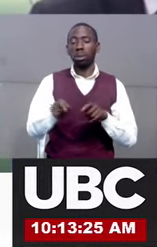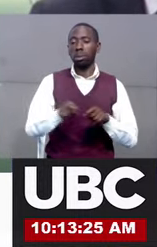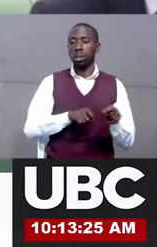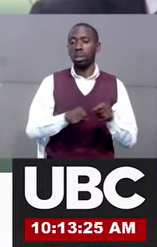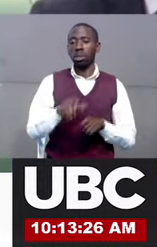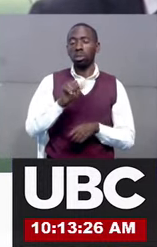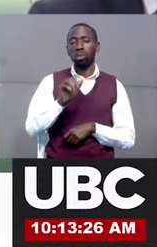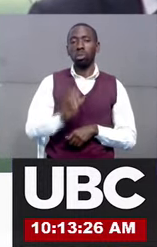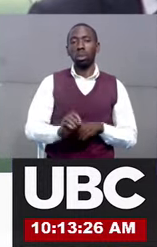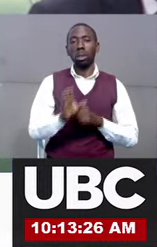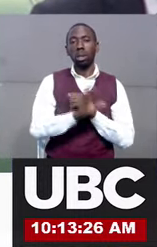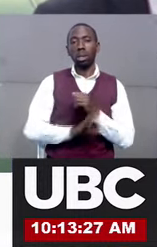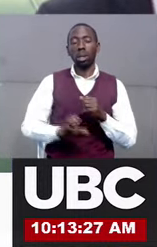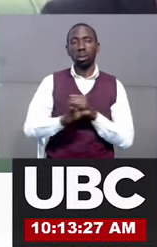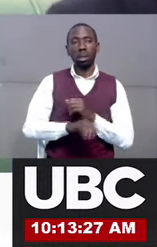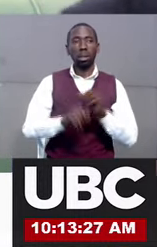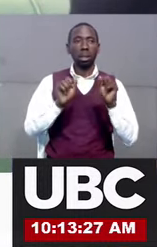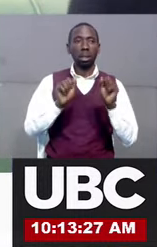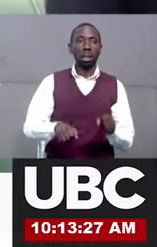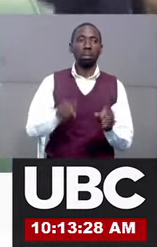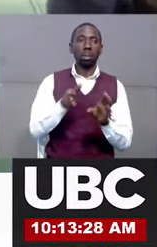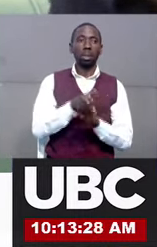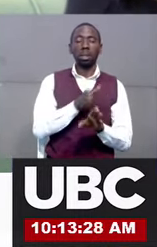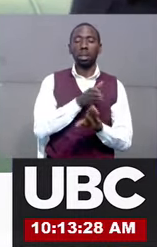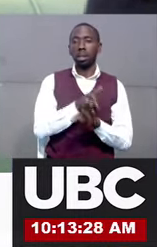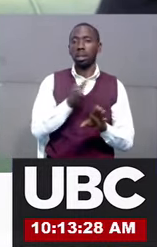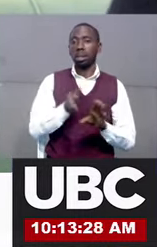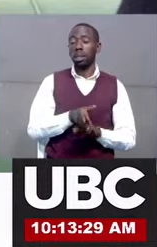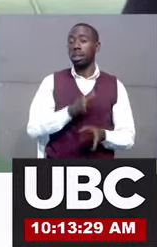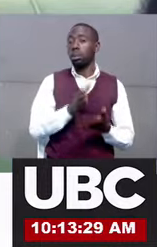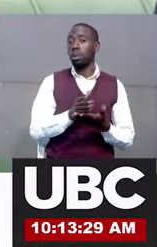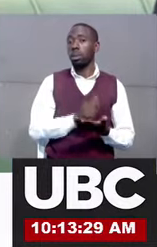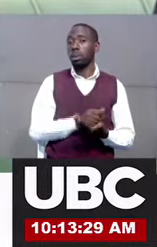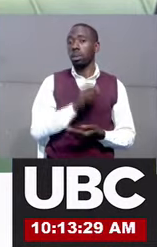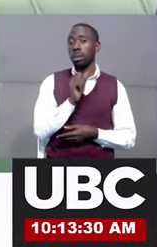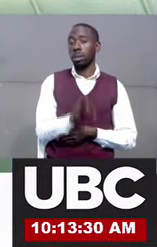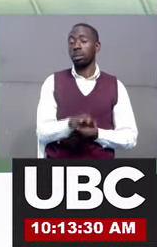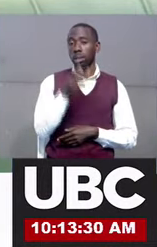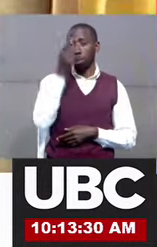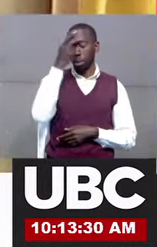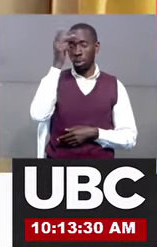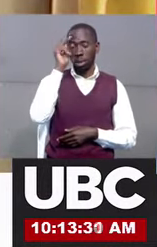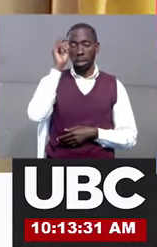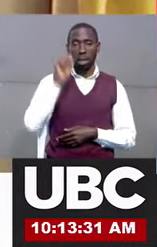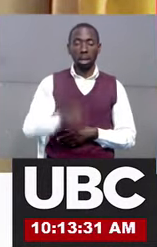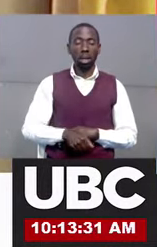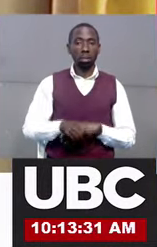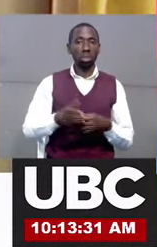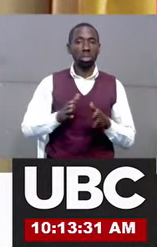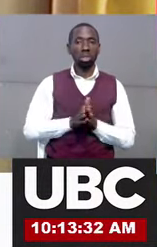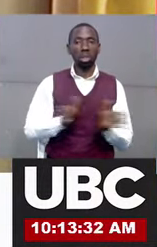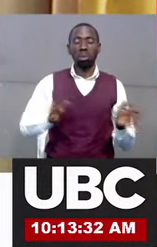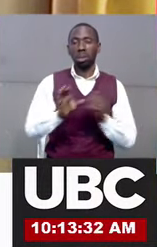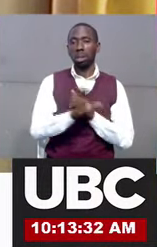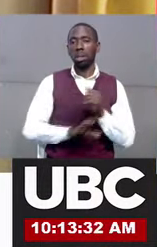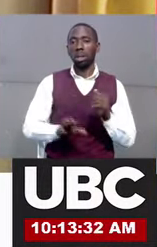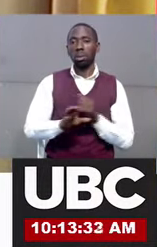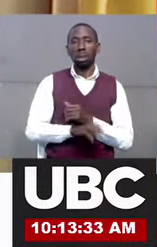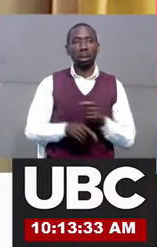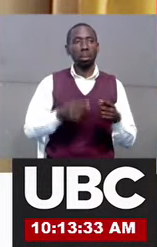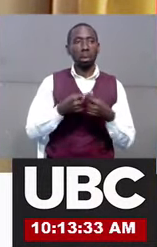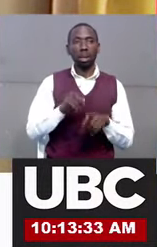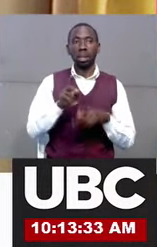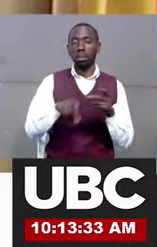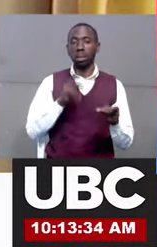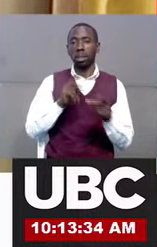the nation can be guided in that line. Yeah, because if it is a policy, it should cut across the whole country, not a specific